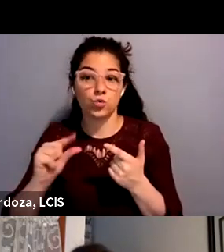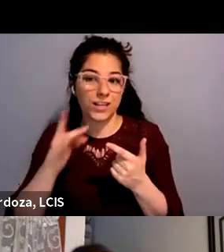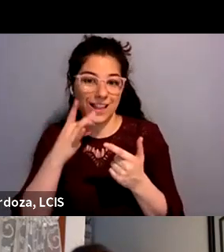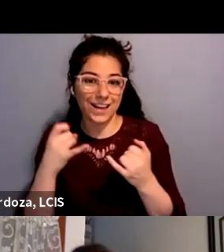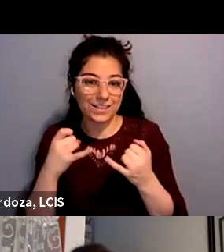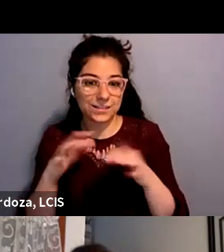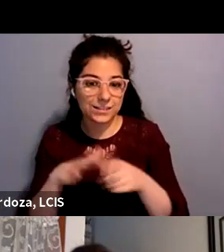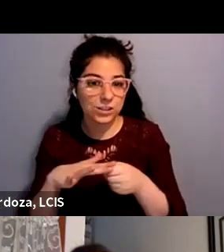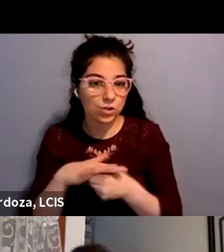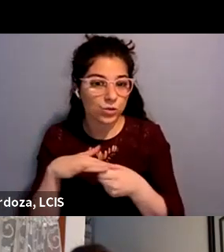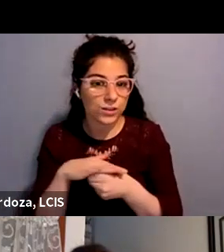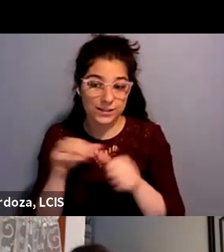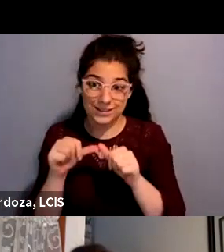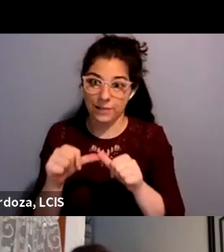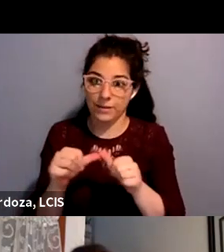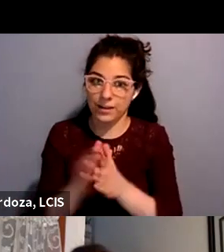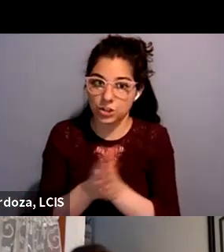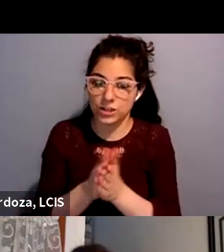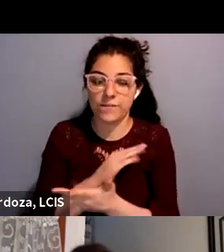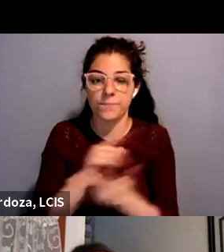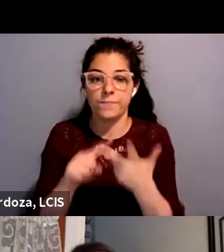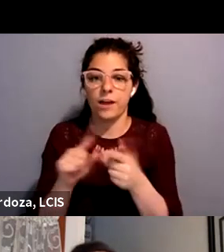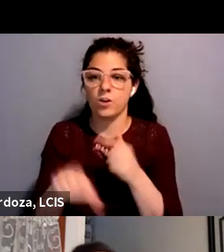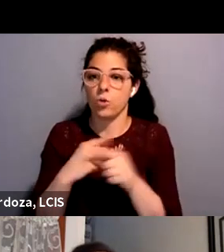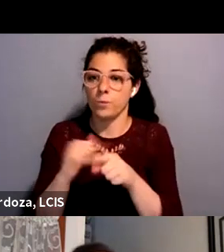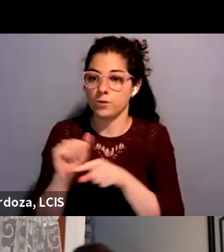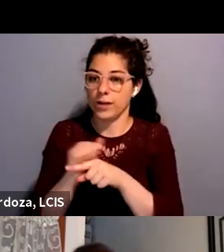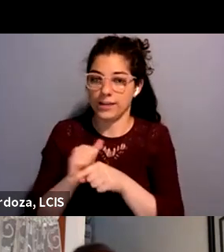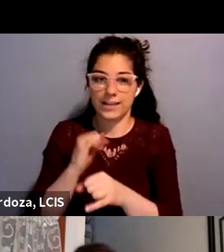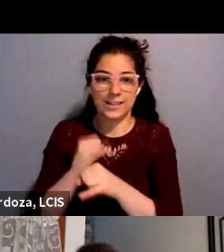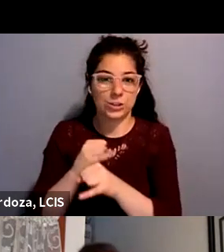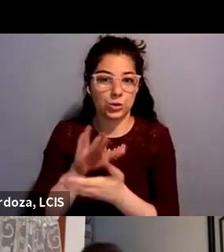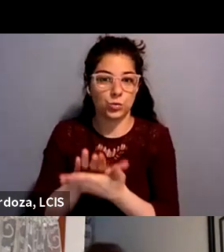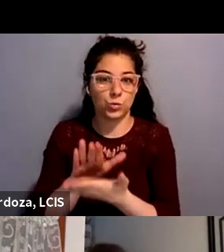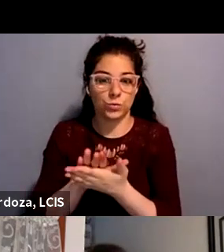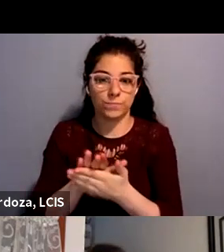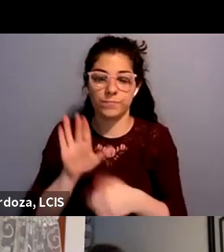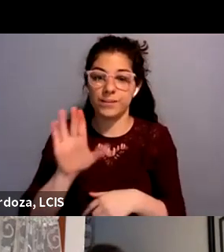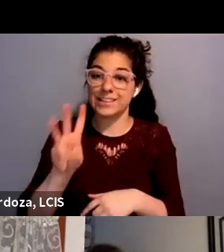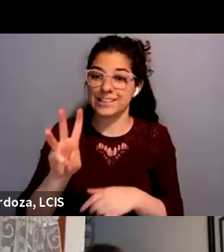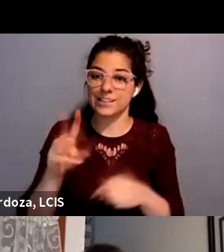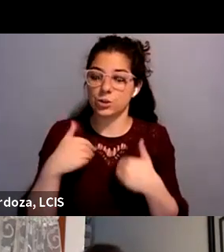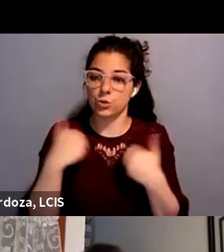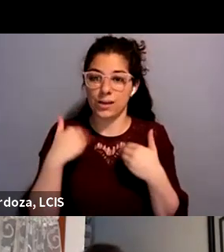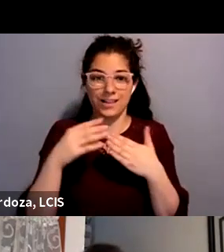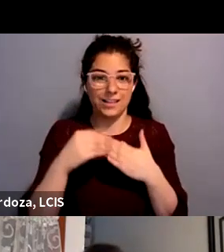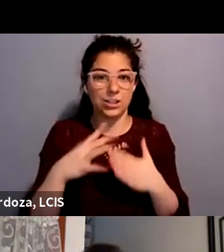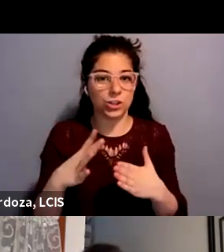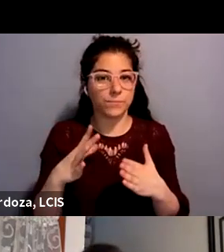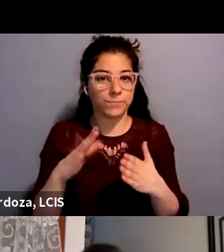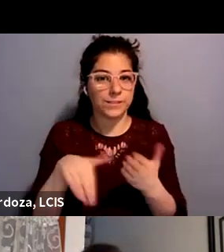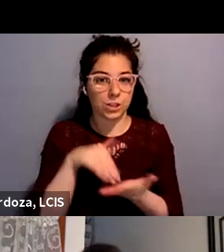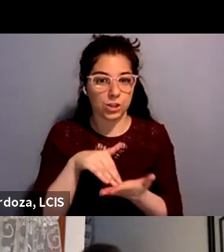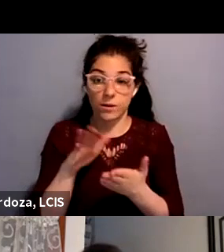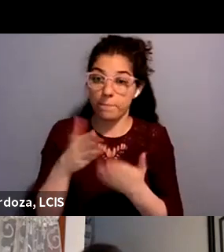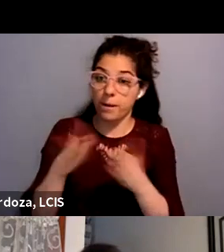holistic community sustainability initiative, and the Global Training Institute within its six youth leadership centers, its public high